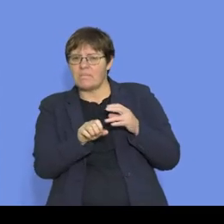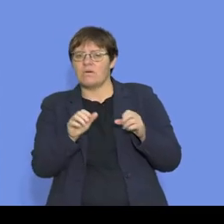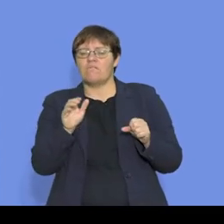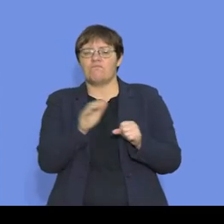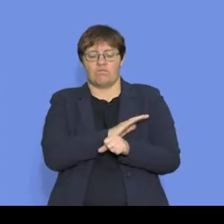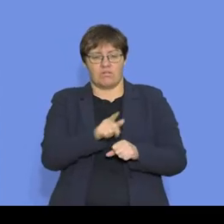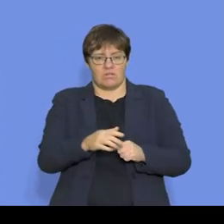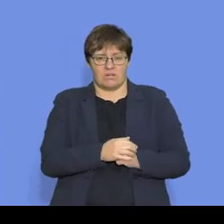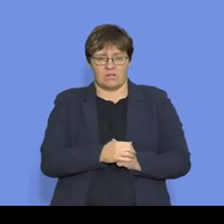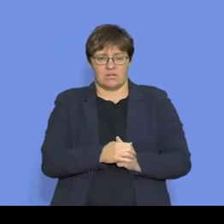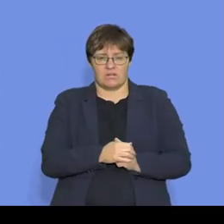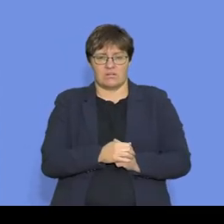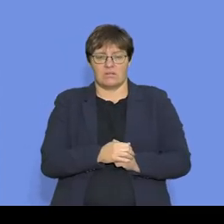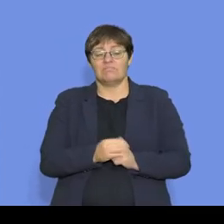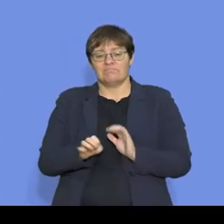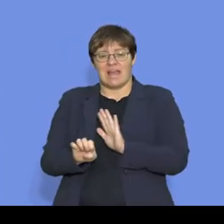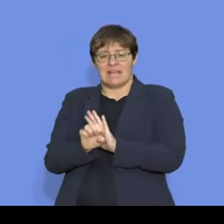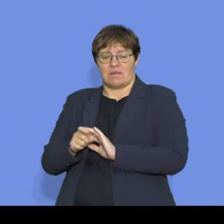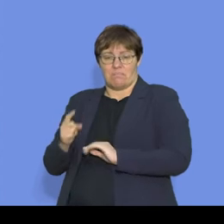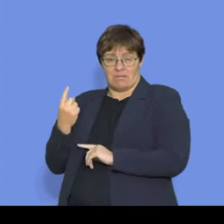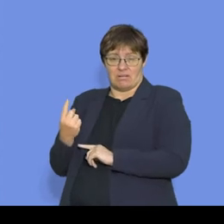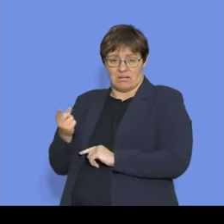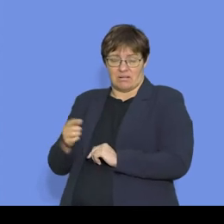fossils, and this is one example.